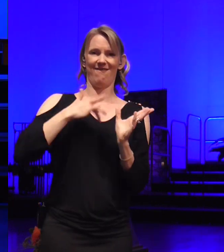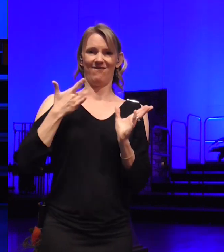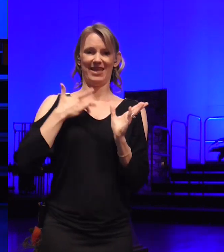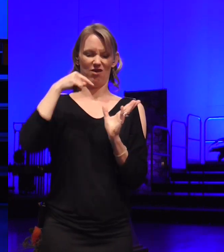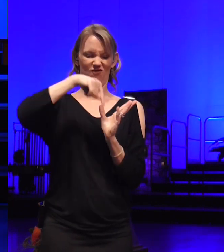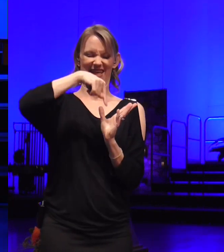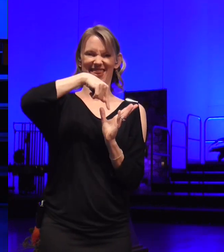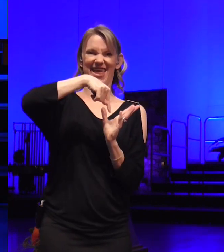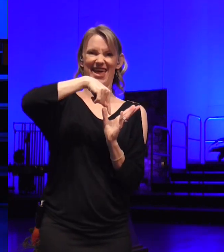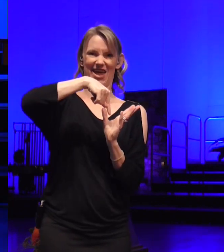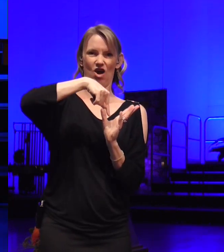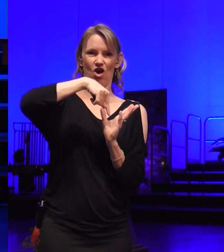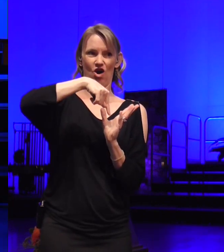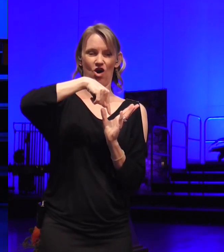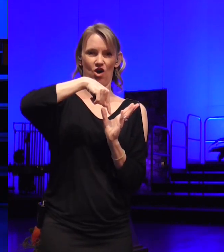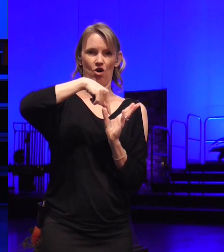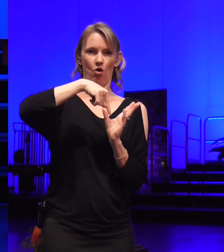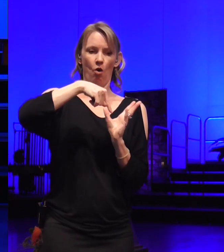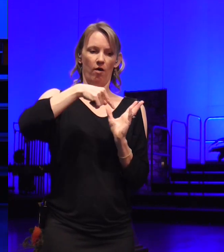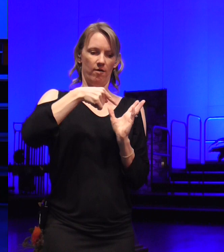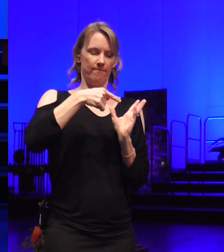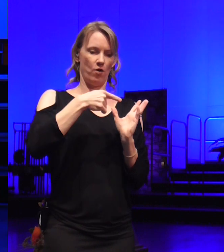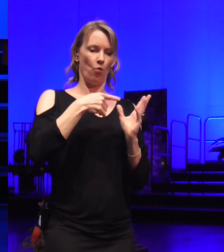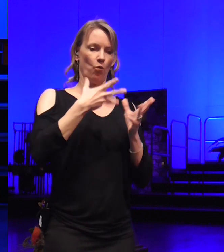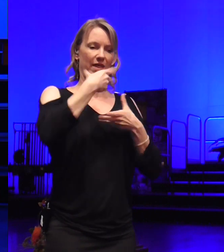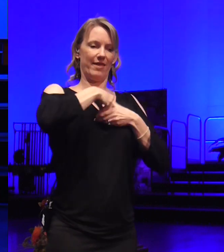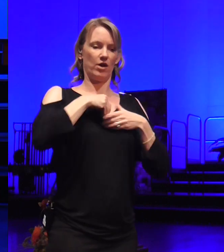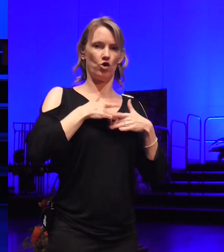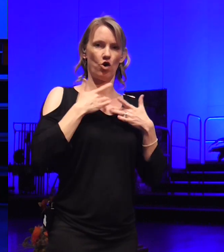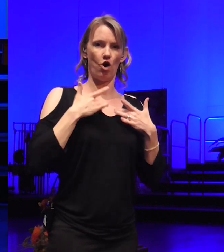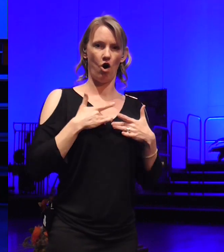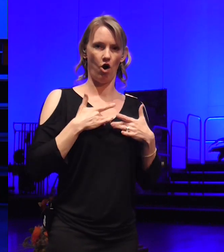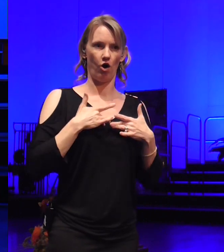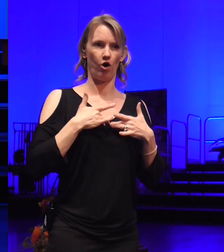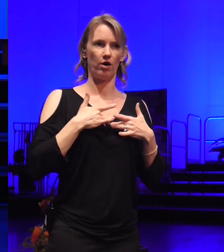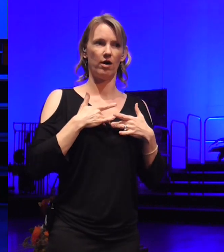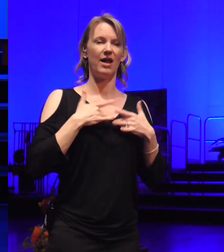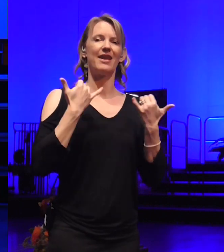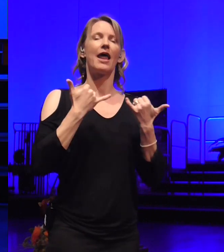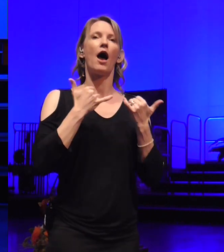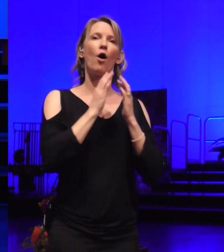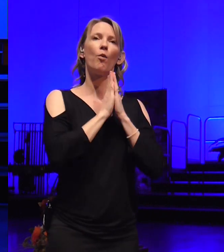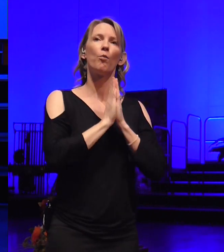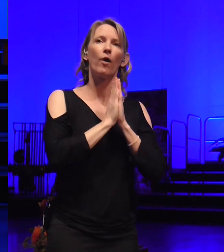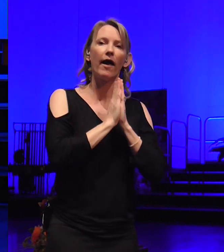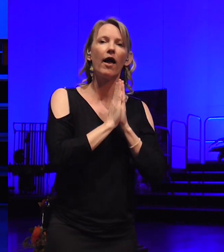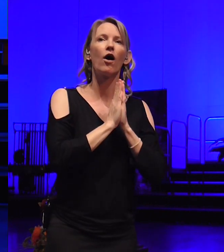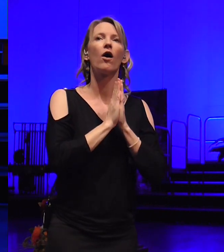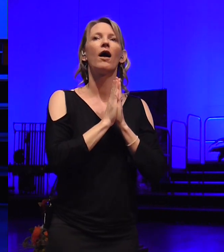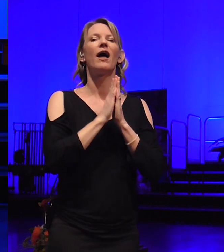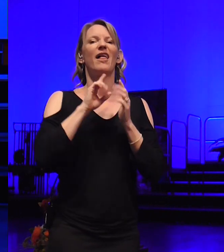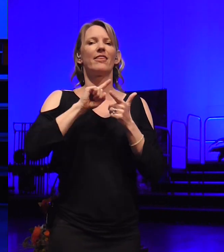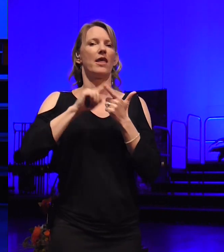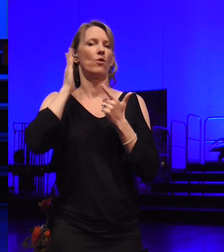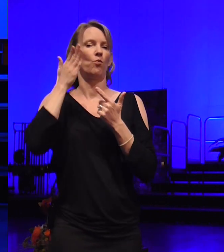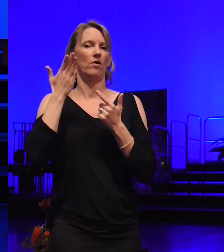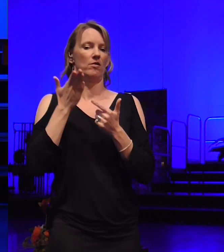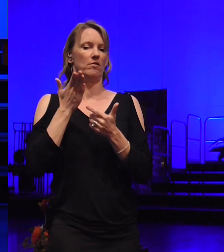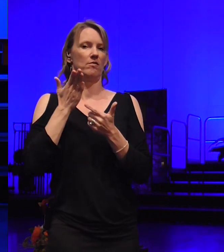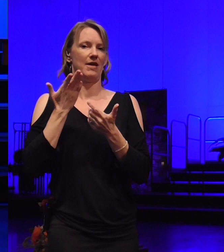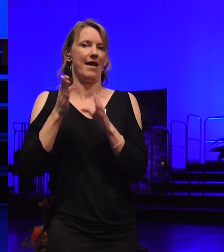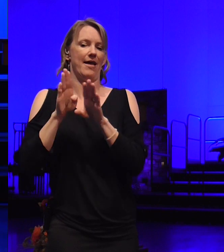in the center of your being, holding it in your heart as we move into prayer, and then Tom closes with